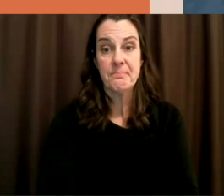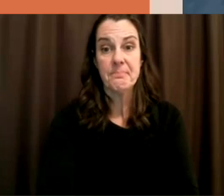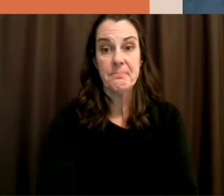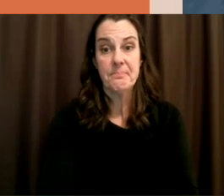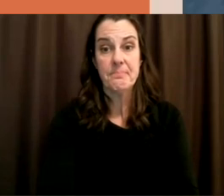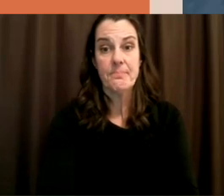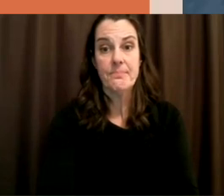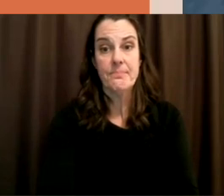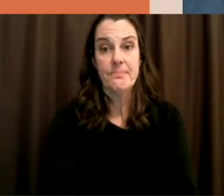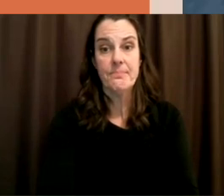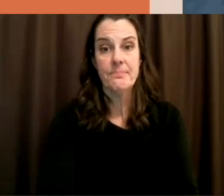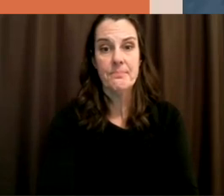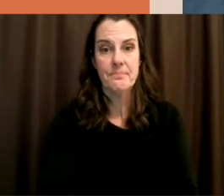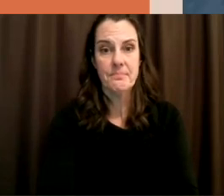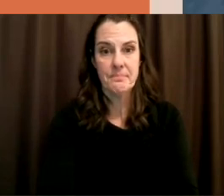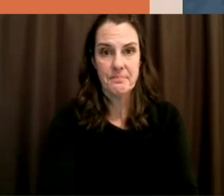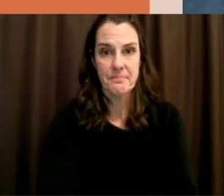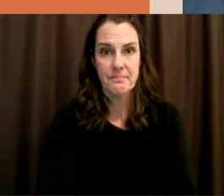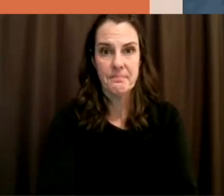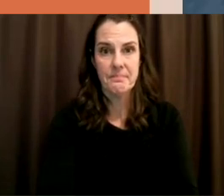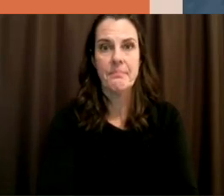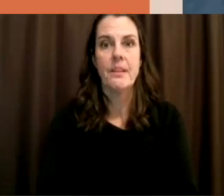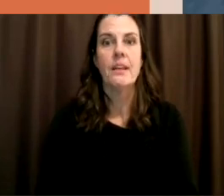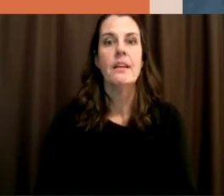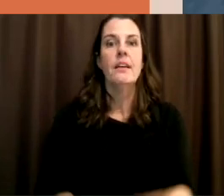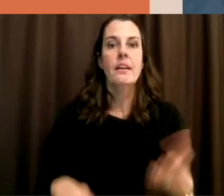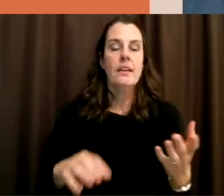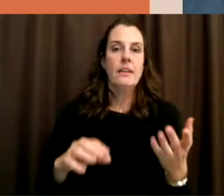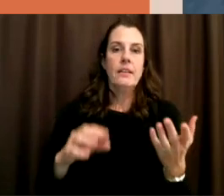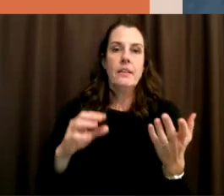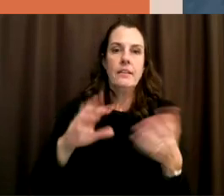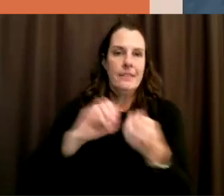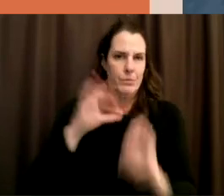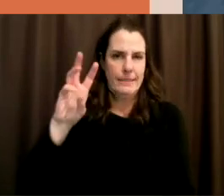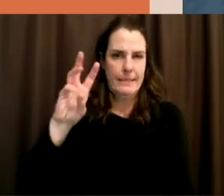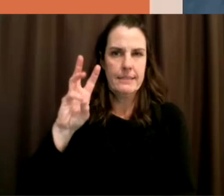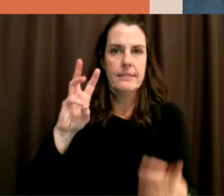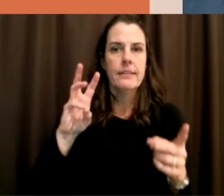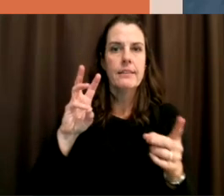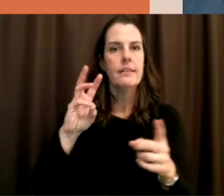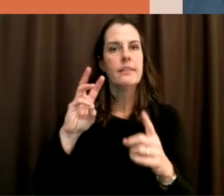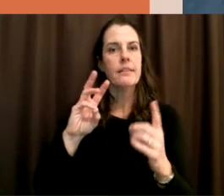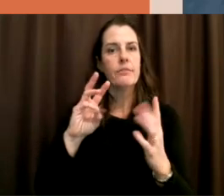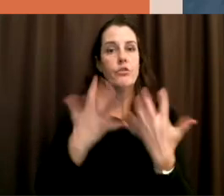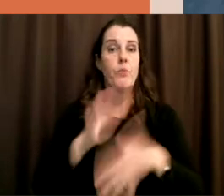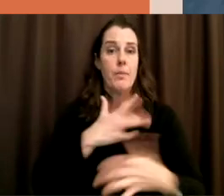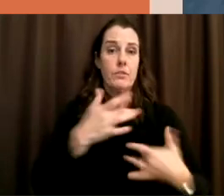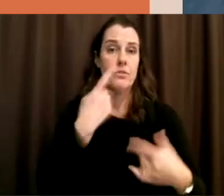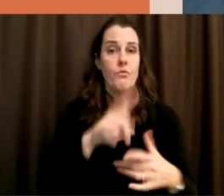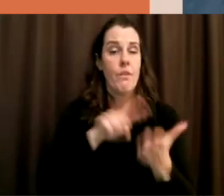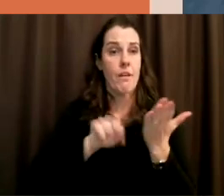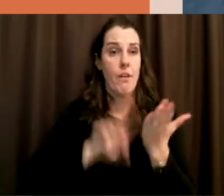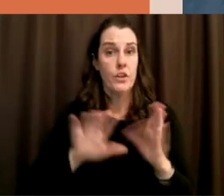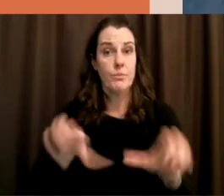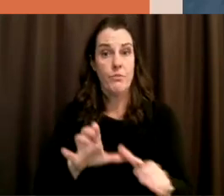of immaterial non-compliance are a primary concern for an auditor performing a single audit. That is false,